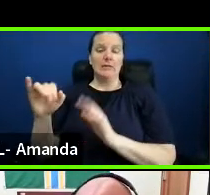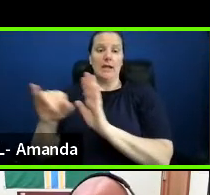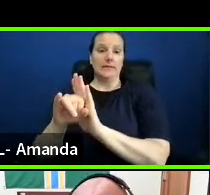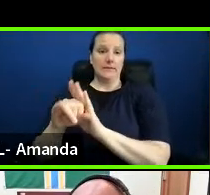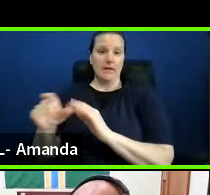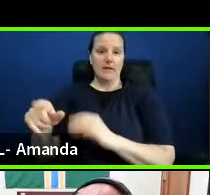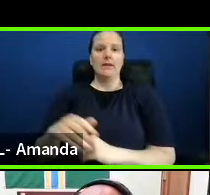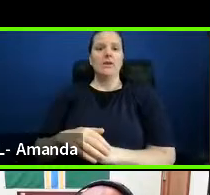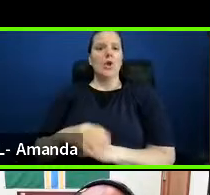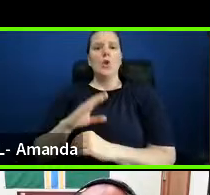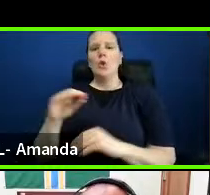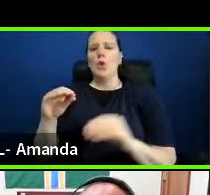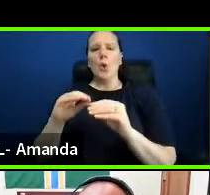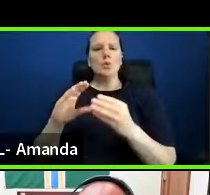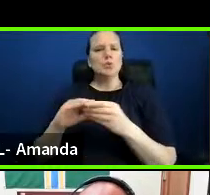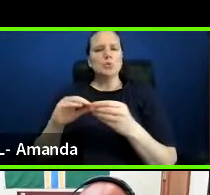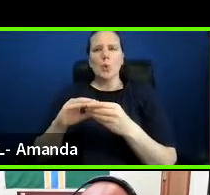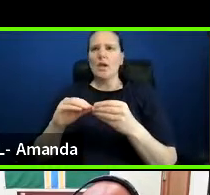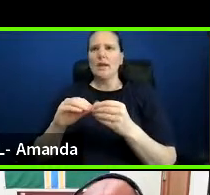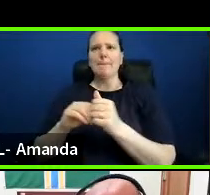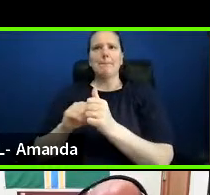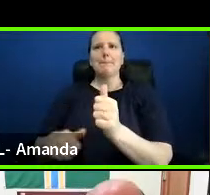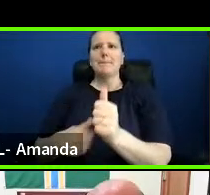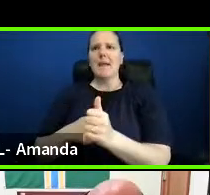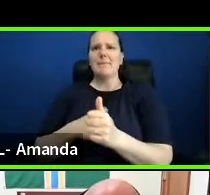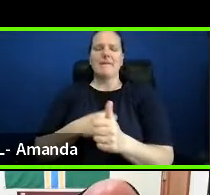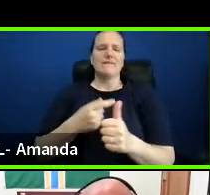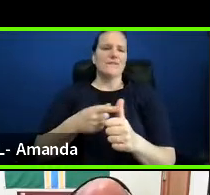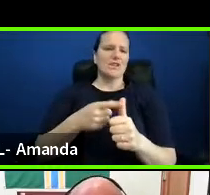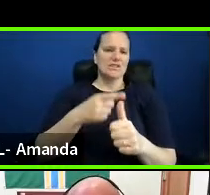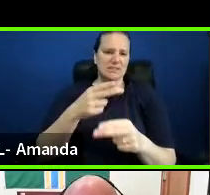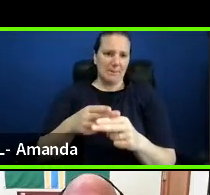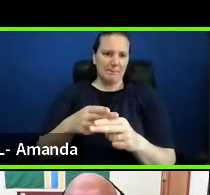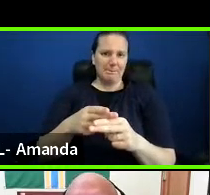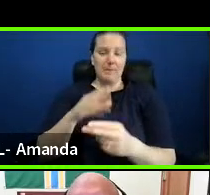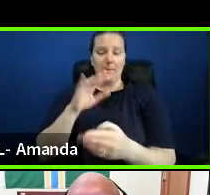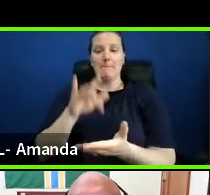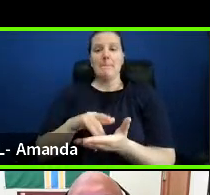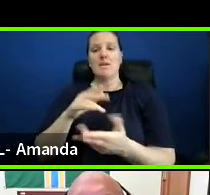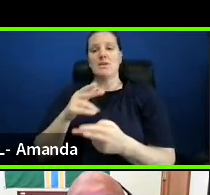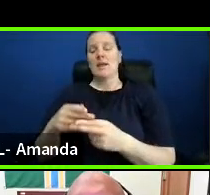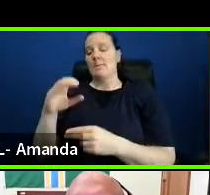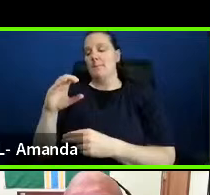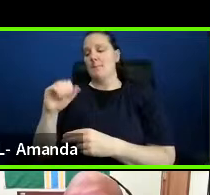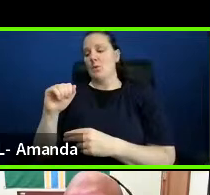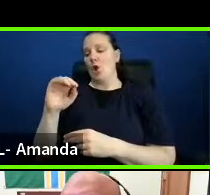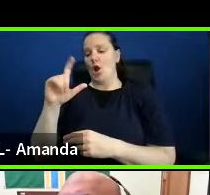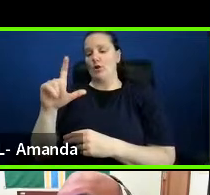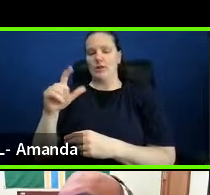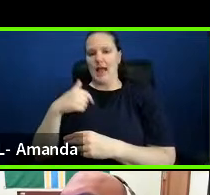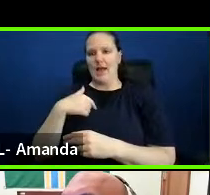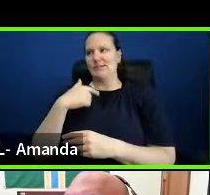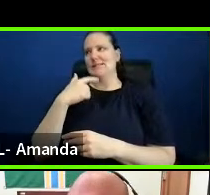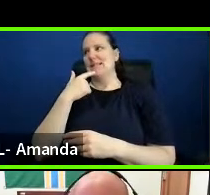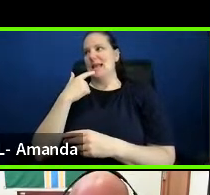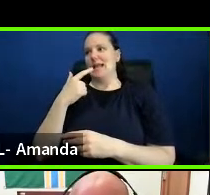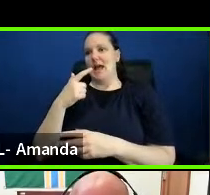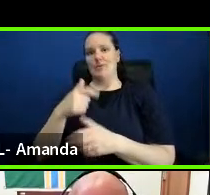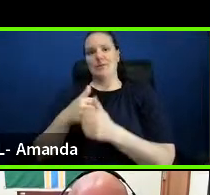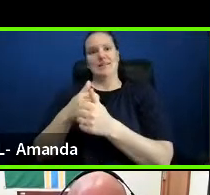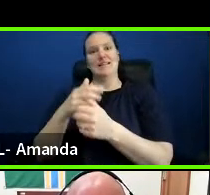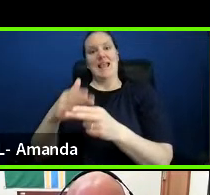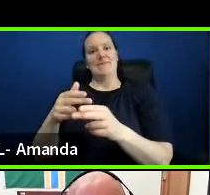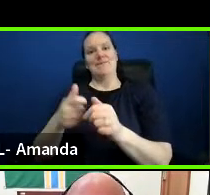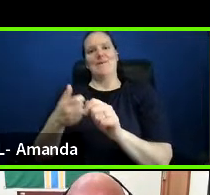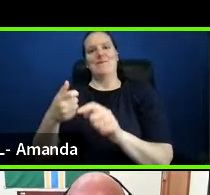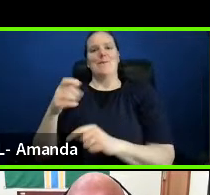There's no story behind my first name. My middle name is Carl, so I would say I'm named after Carly, but